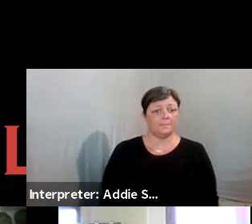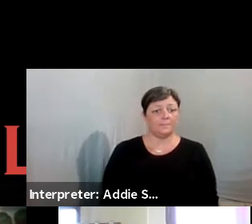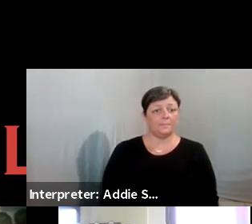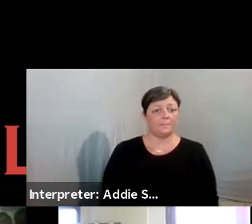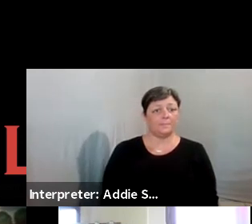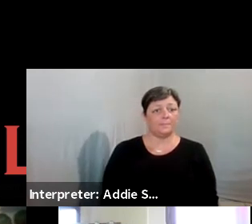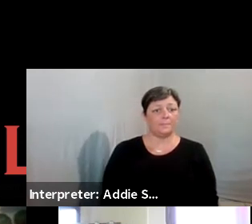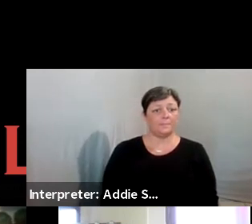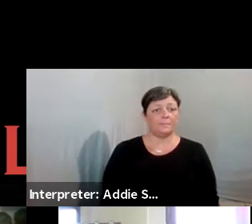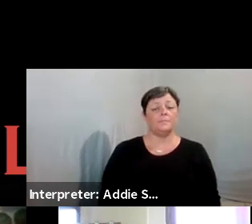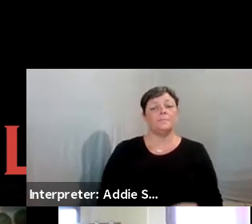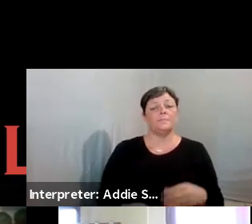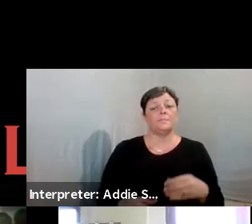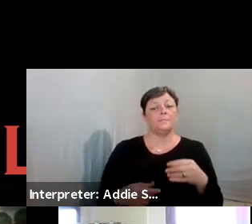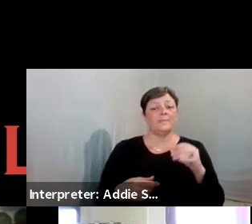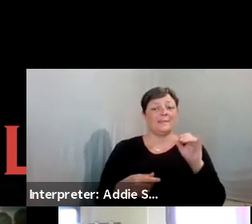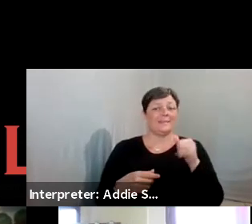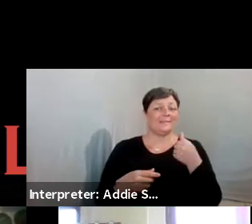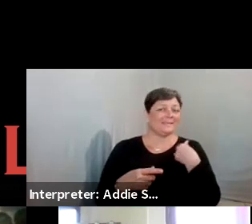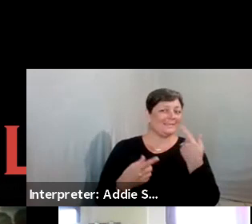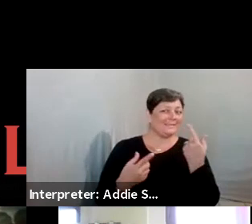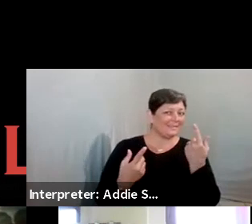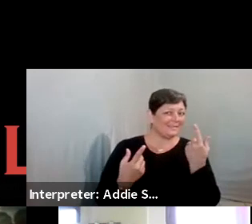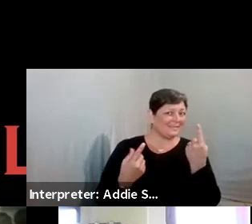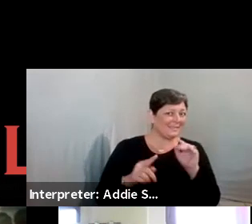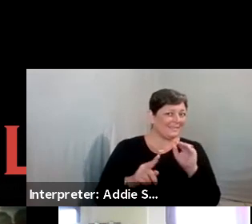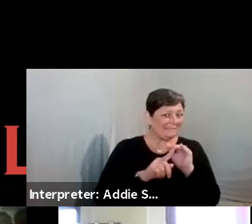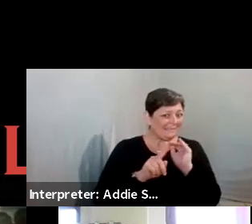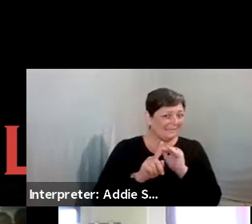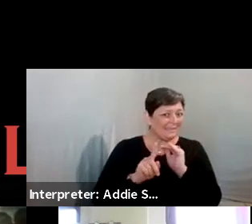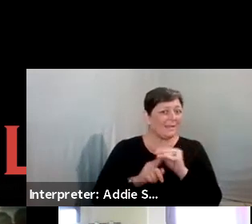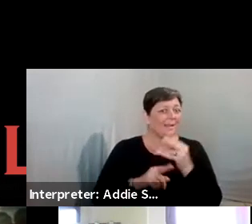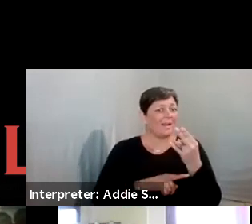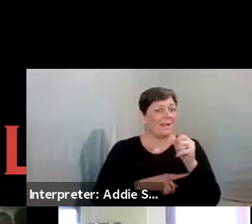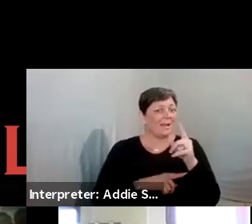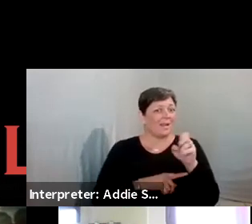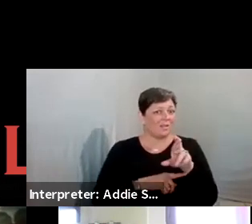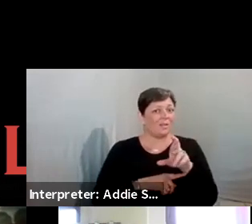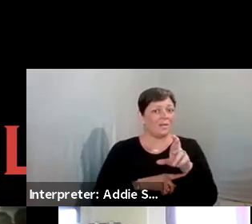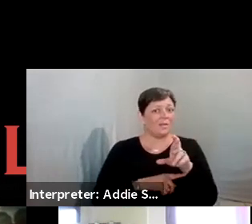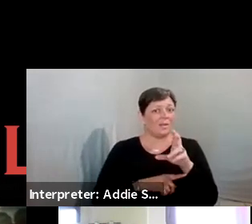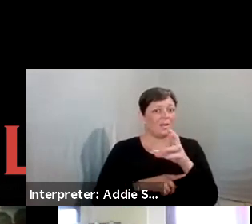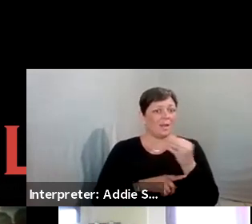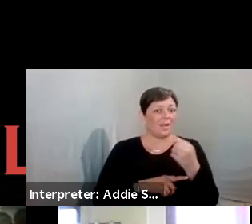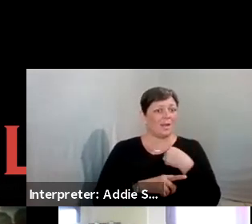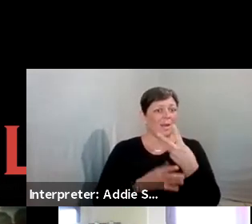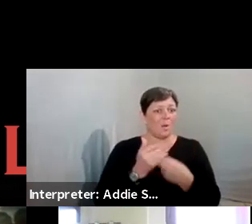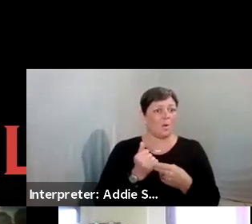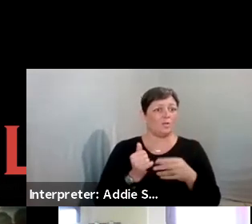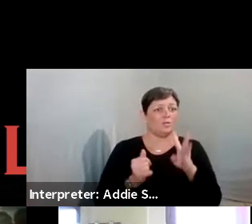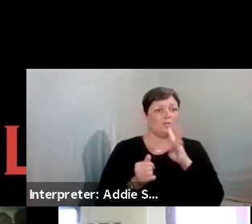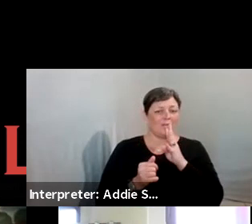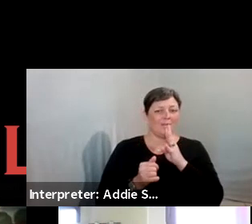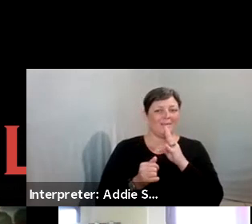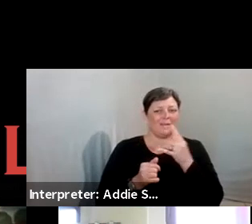No, and then this was what I was kind of hinting at the beginning, is Heather and Ashley both reference that it seems everything's going